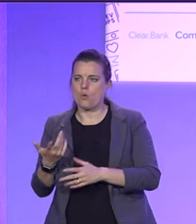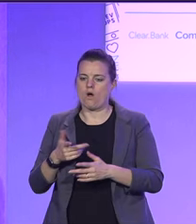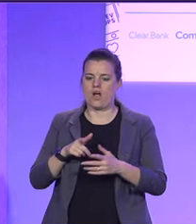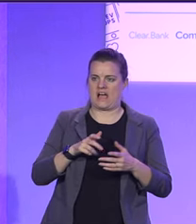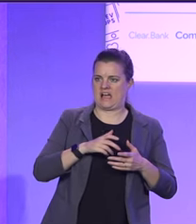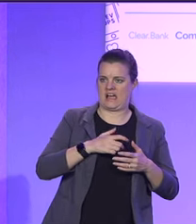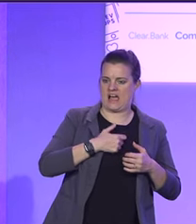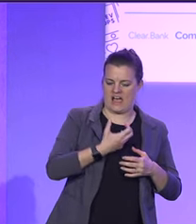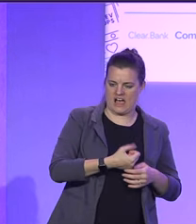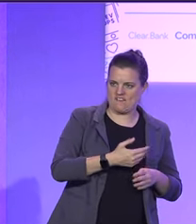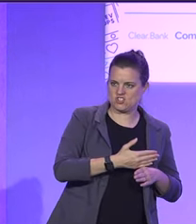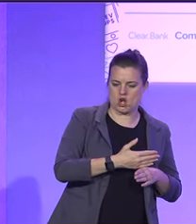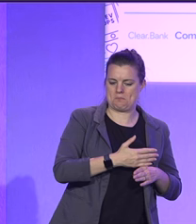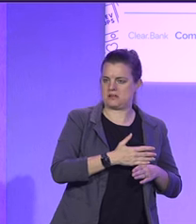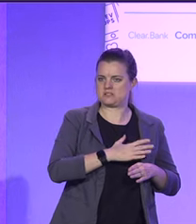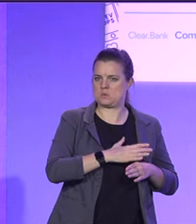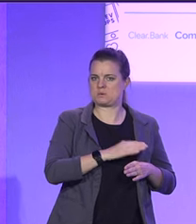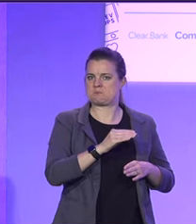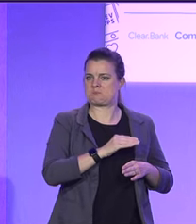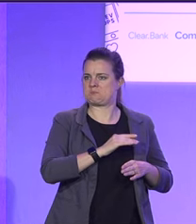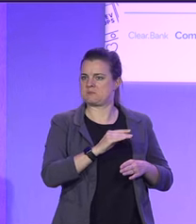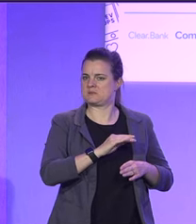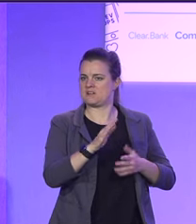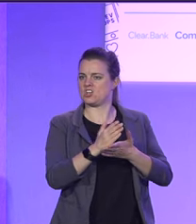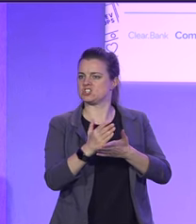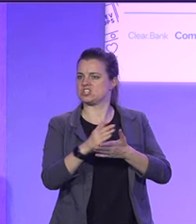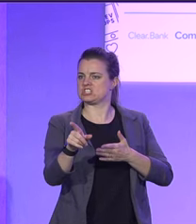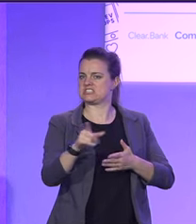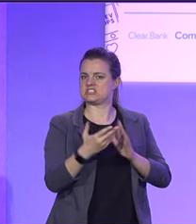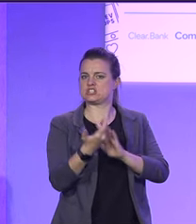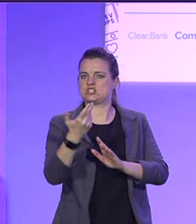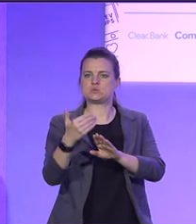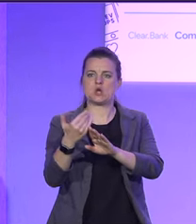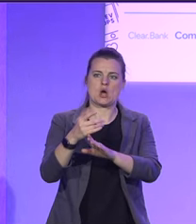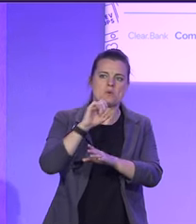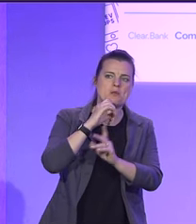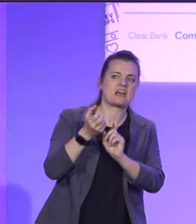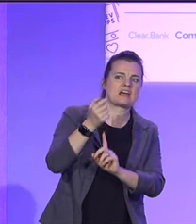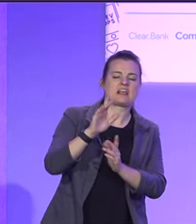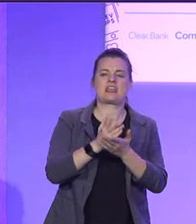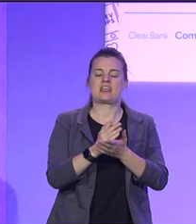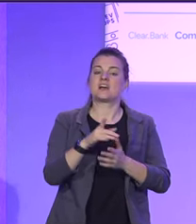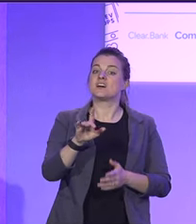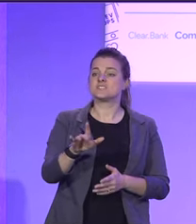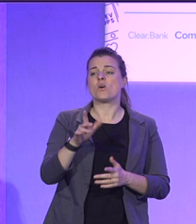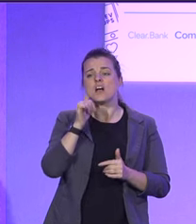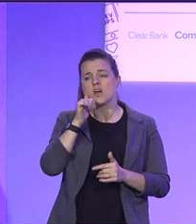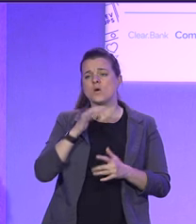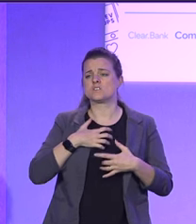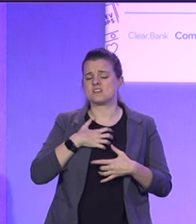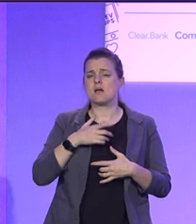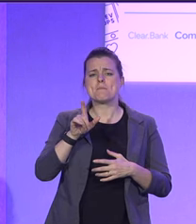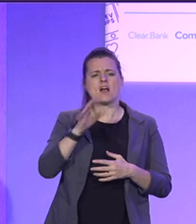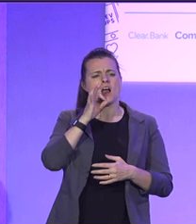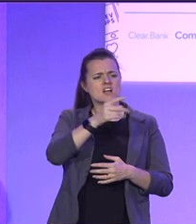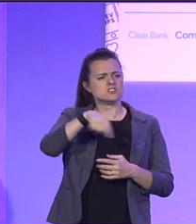place at the moment. Well, the community is actually an amazing way to find work. How many people in this room have ever been a hiring manager